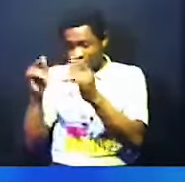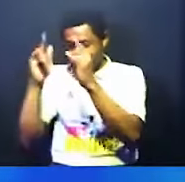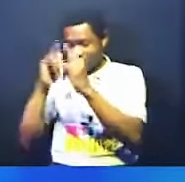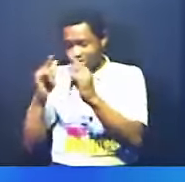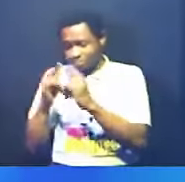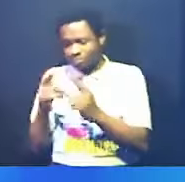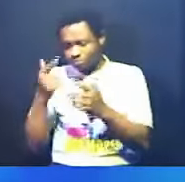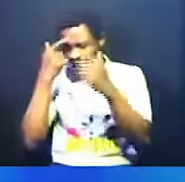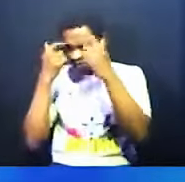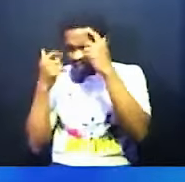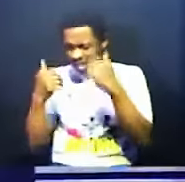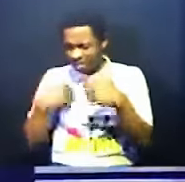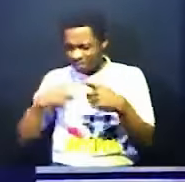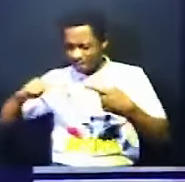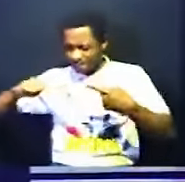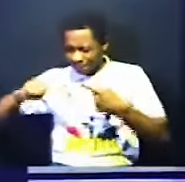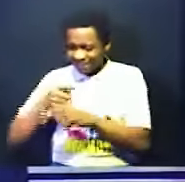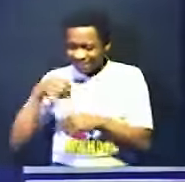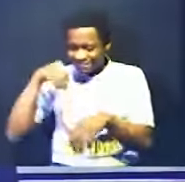leg.